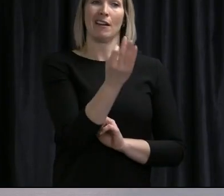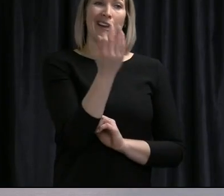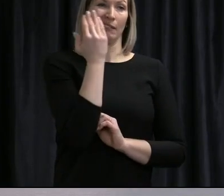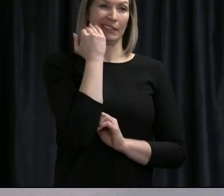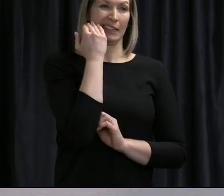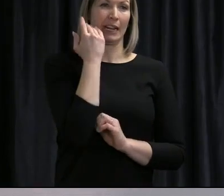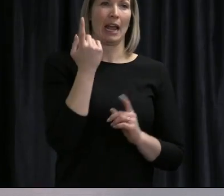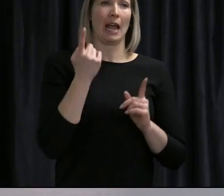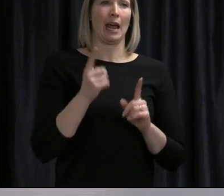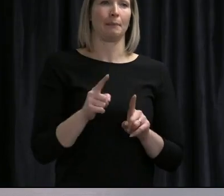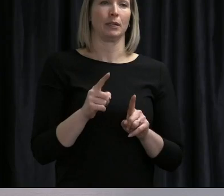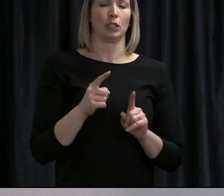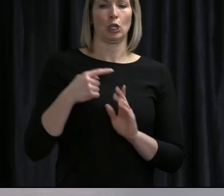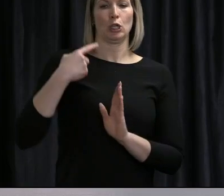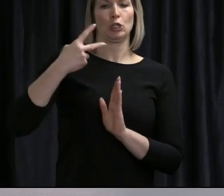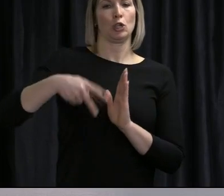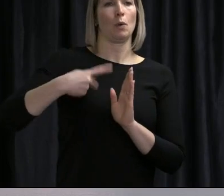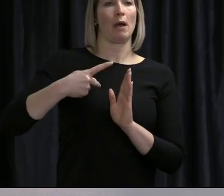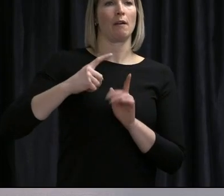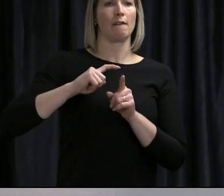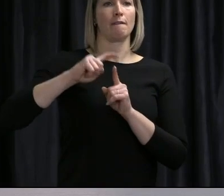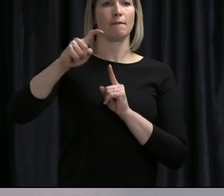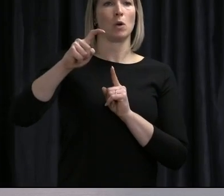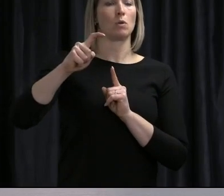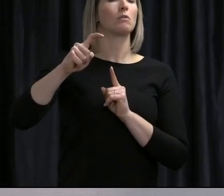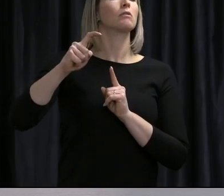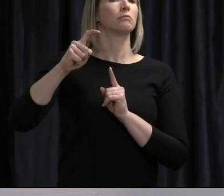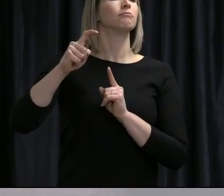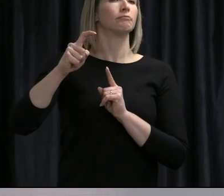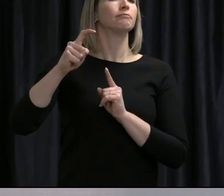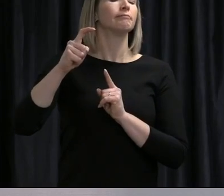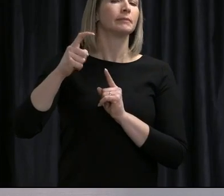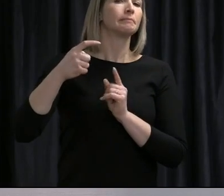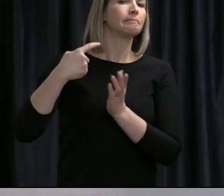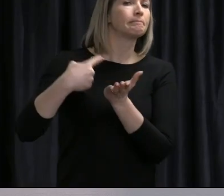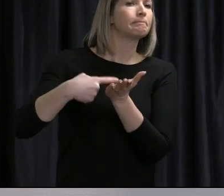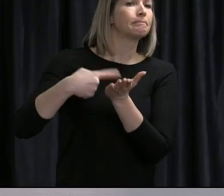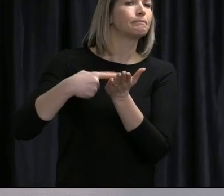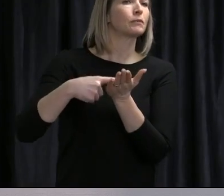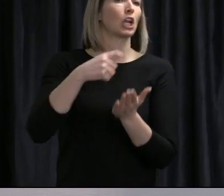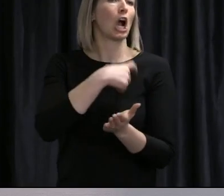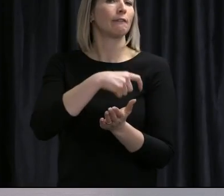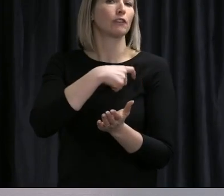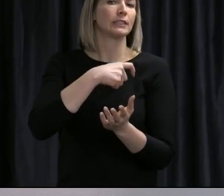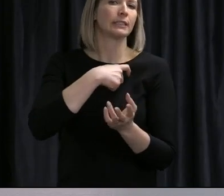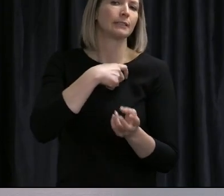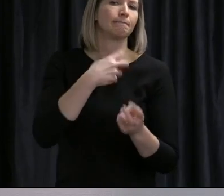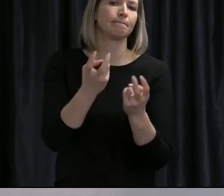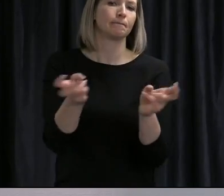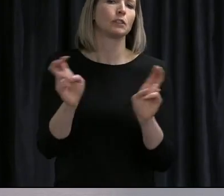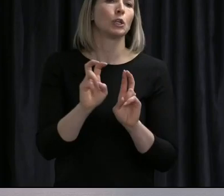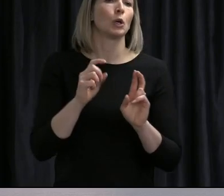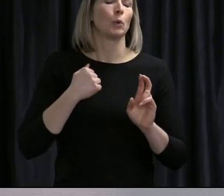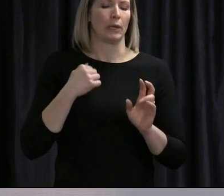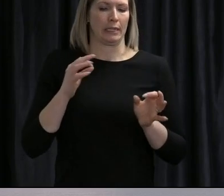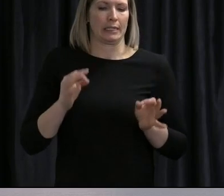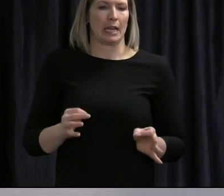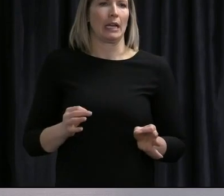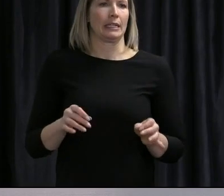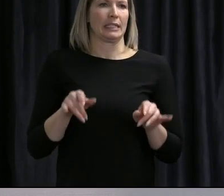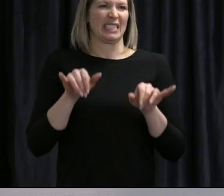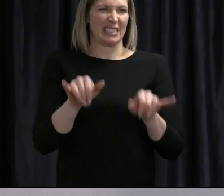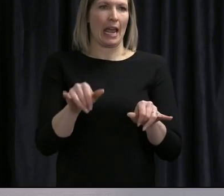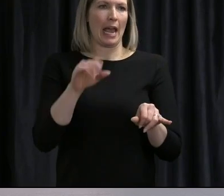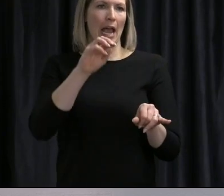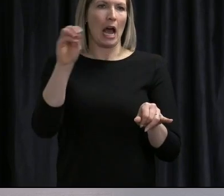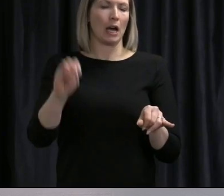a 2-hour call that was scheduled with the Prime Minister. And of course it was important that we stay on a secure line. And